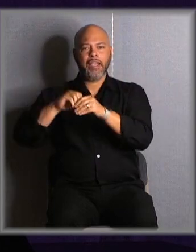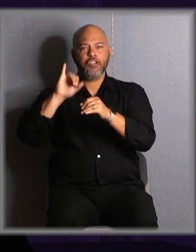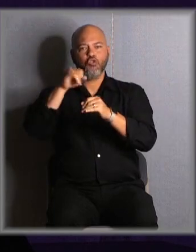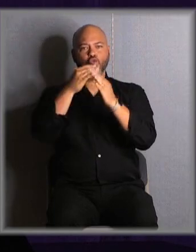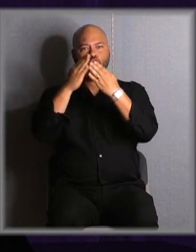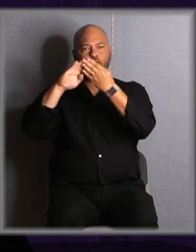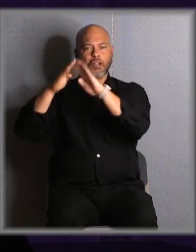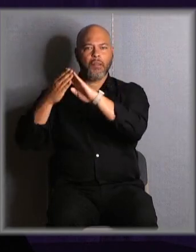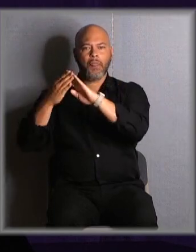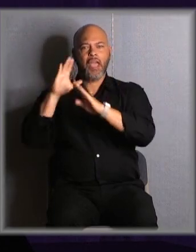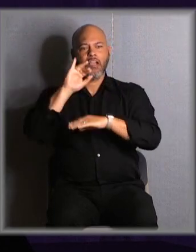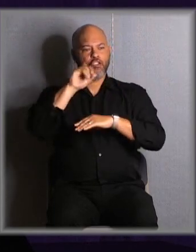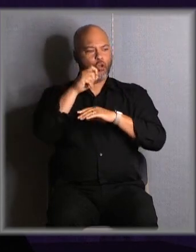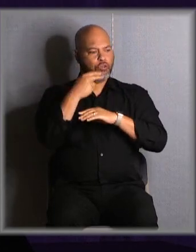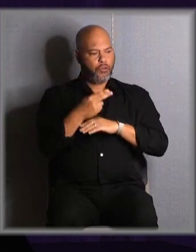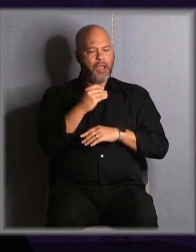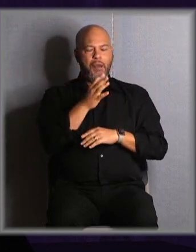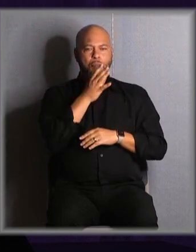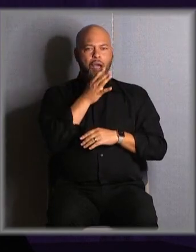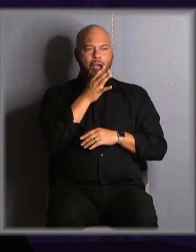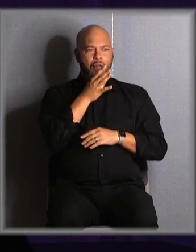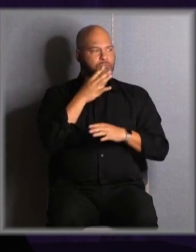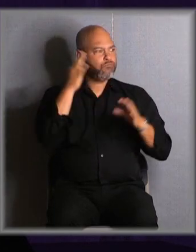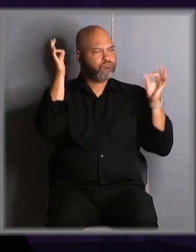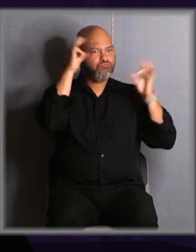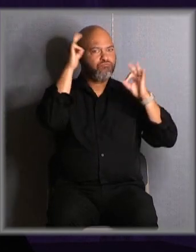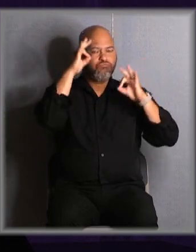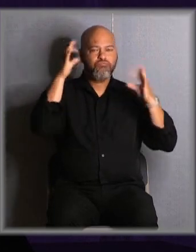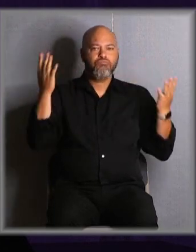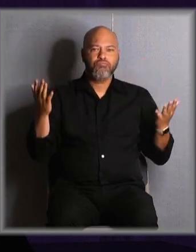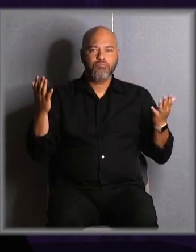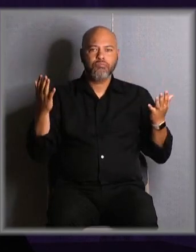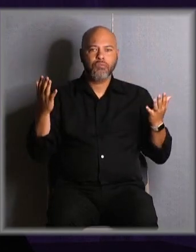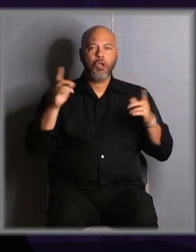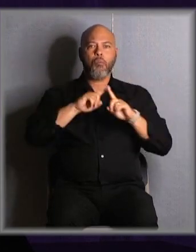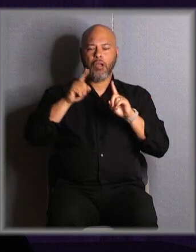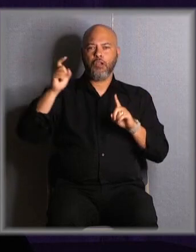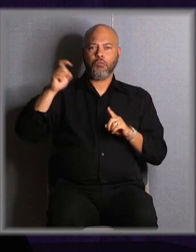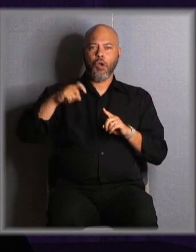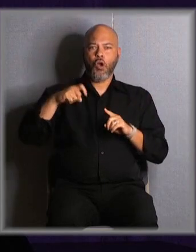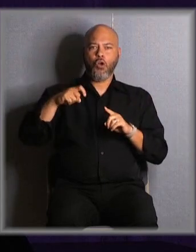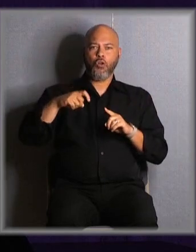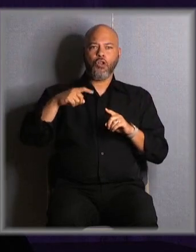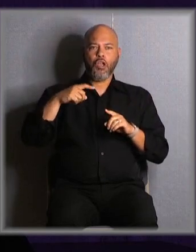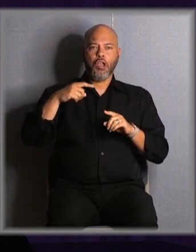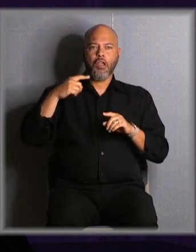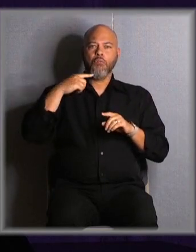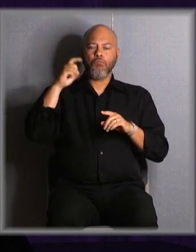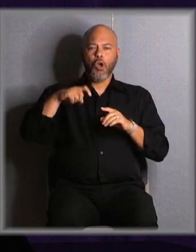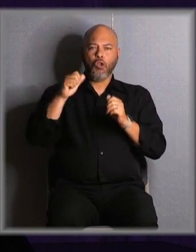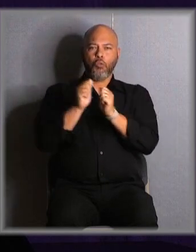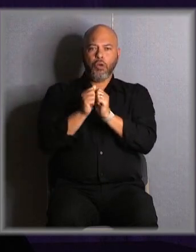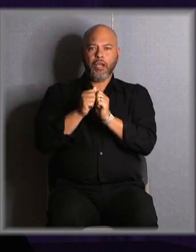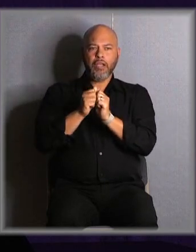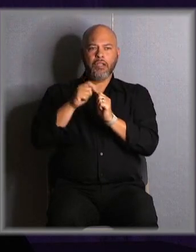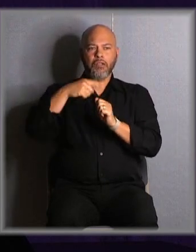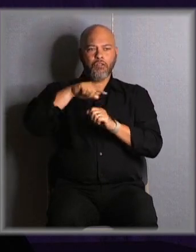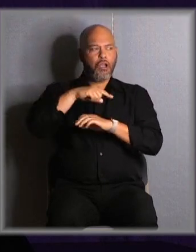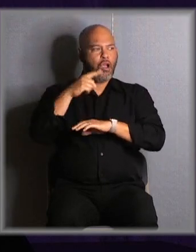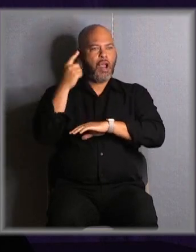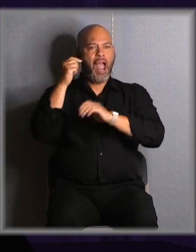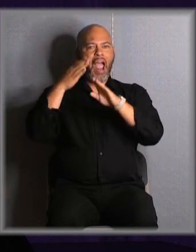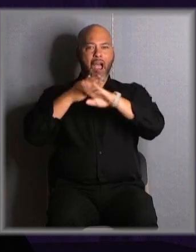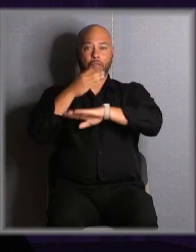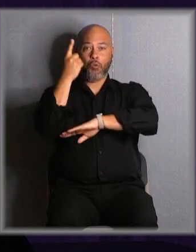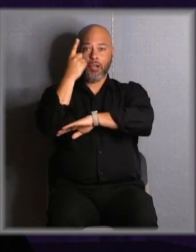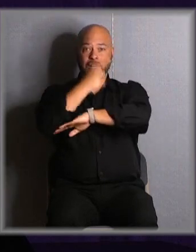And Joseph and his mother knew not of it. But they, supposing him to have been in the company, went a day's